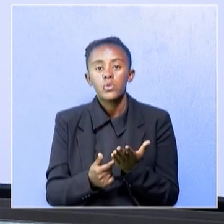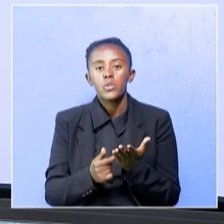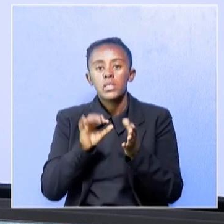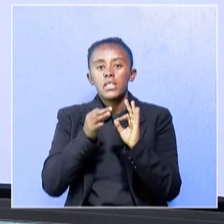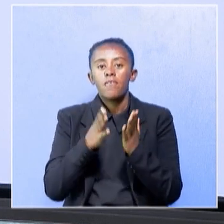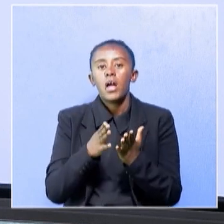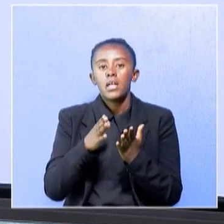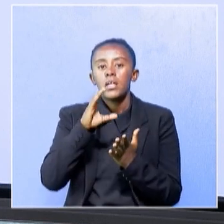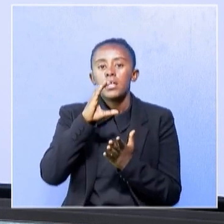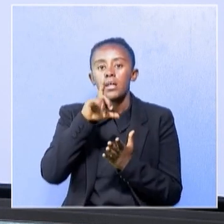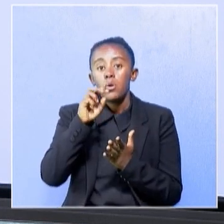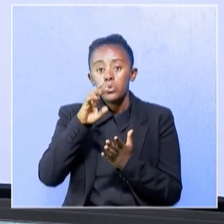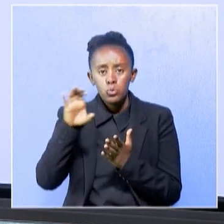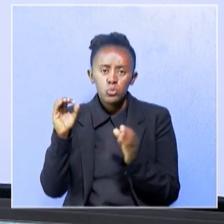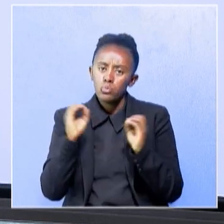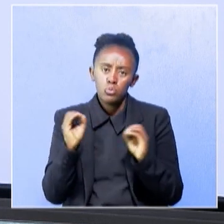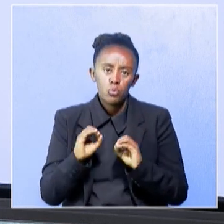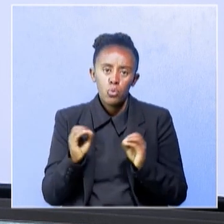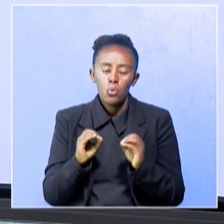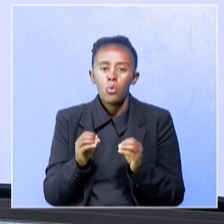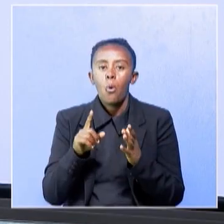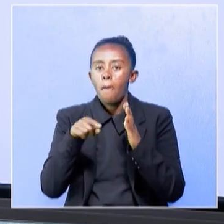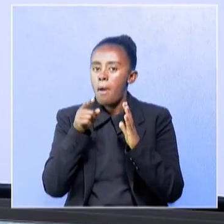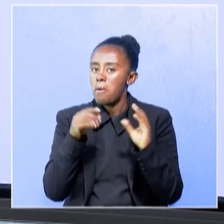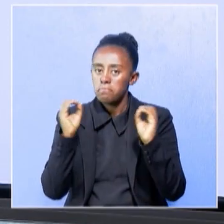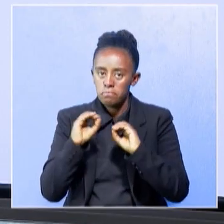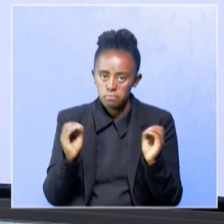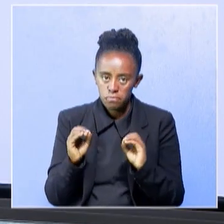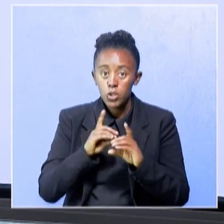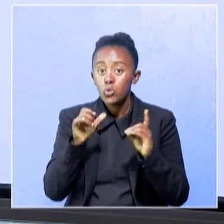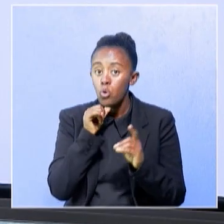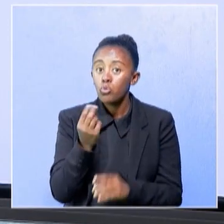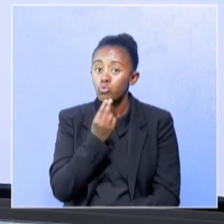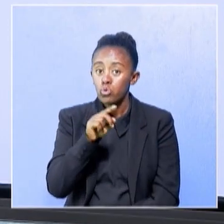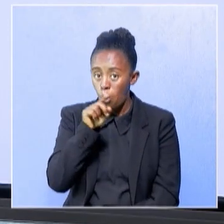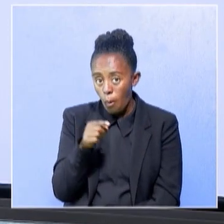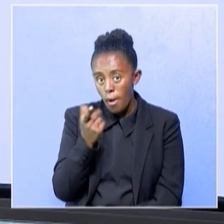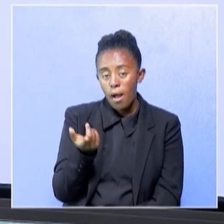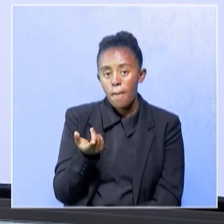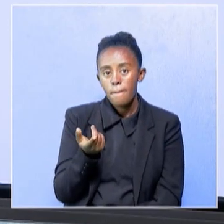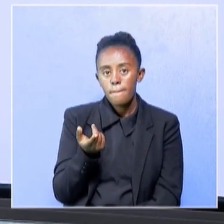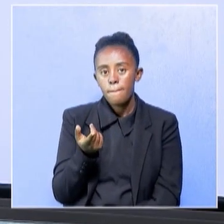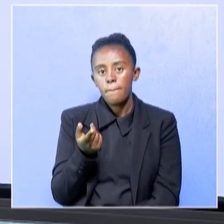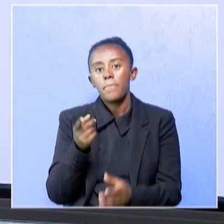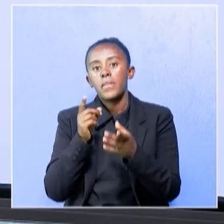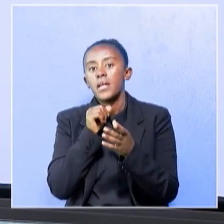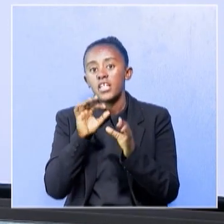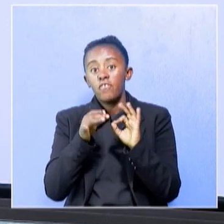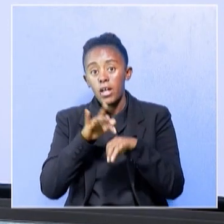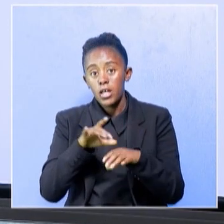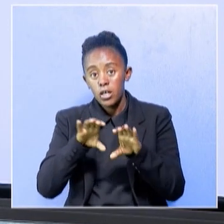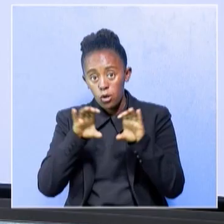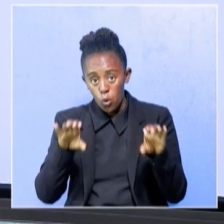defining relative clause, there is no need of what? Comma. So don't use comma. Whereas when it comes in the case of the defining relative